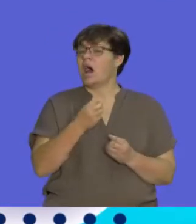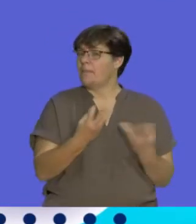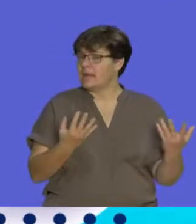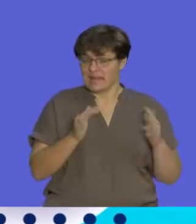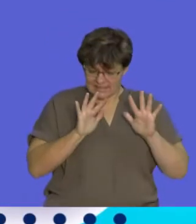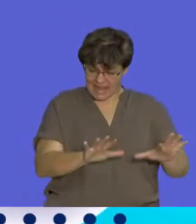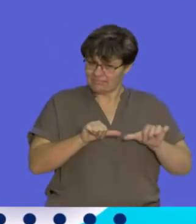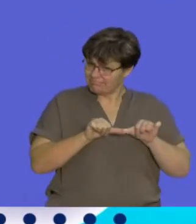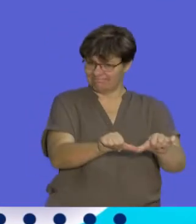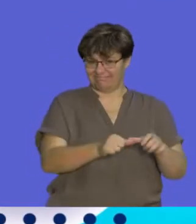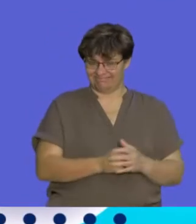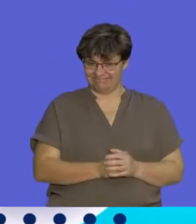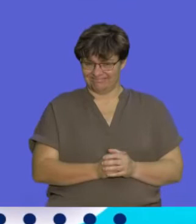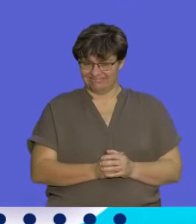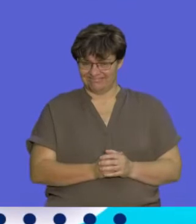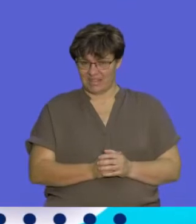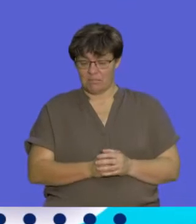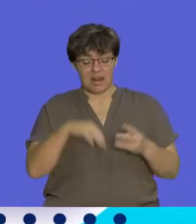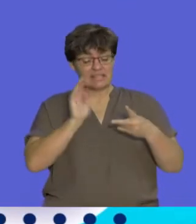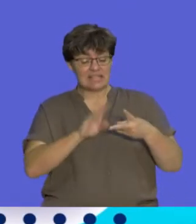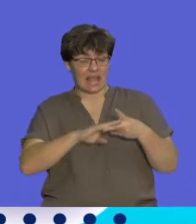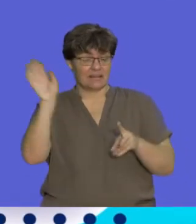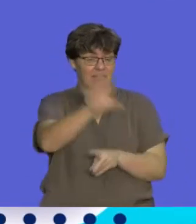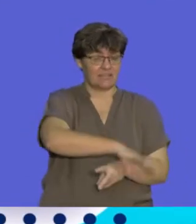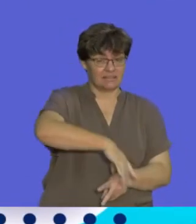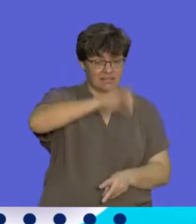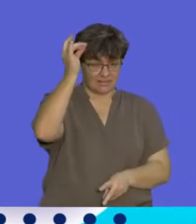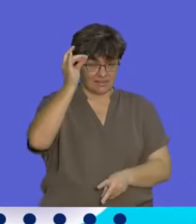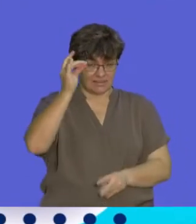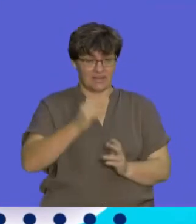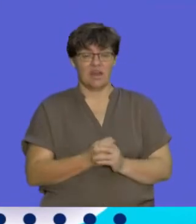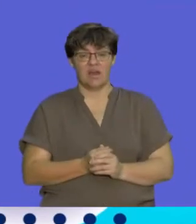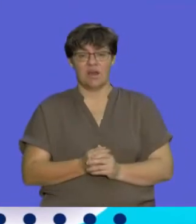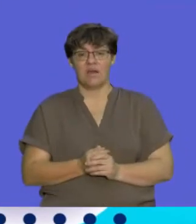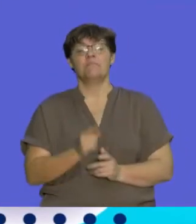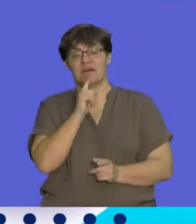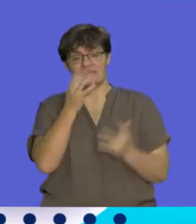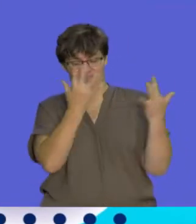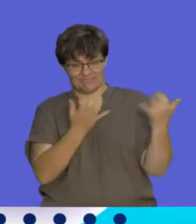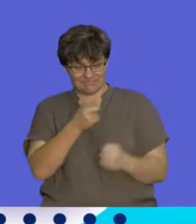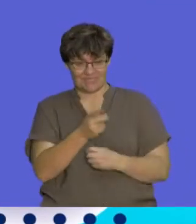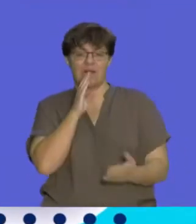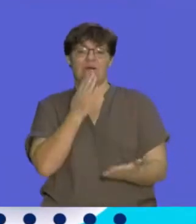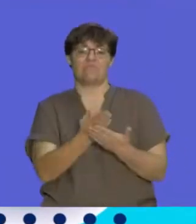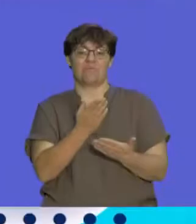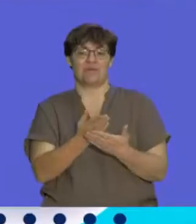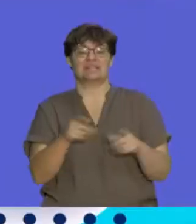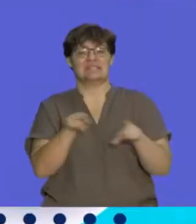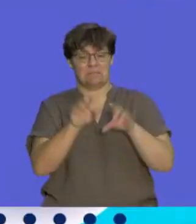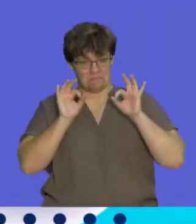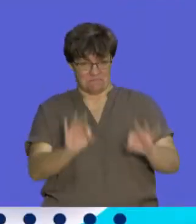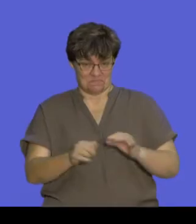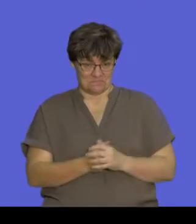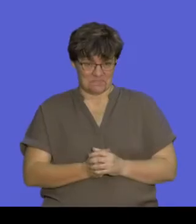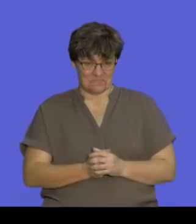do the second pulling out of the sock, we're going to be able to calculate the probability in exactly the same